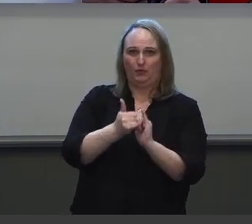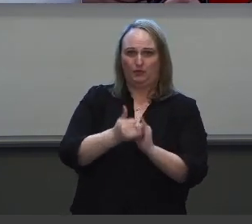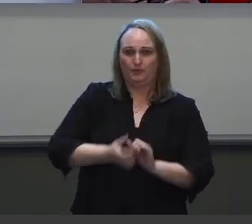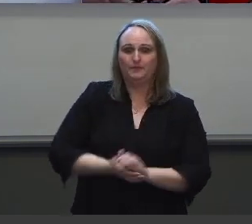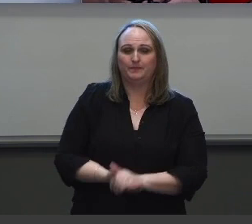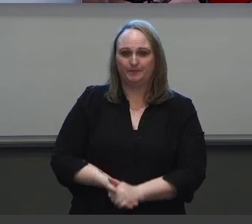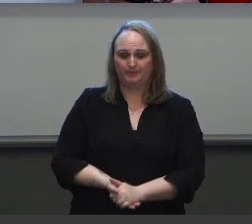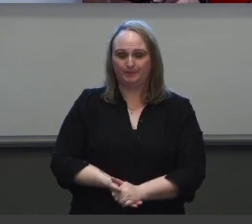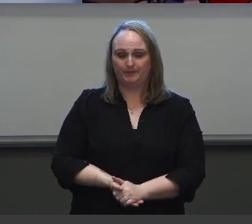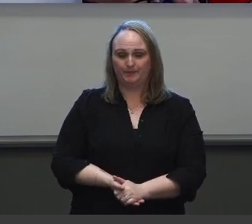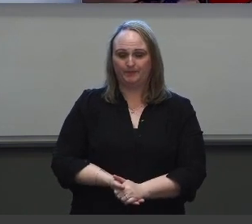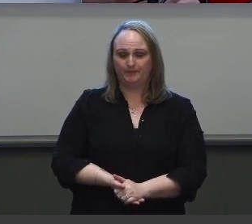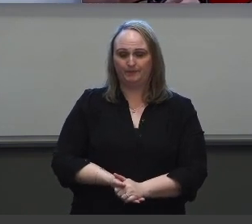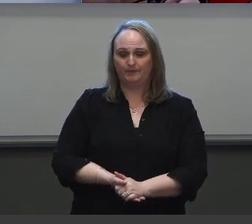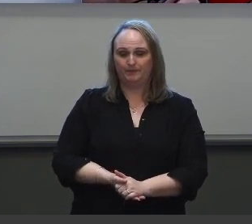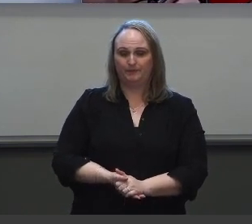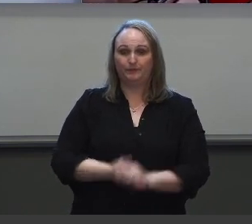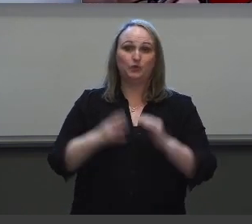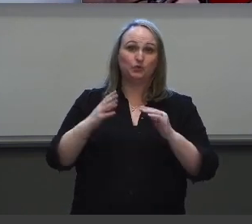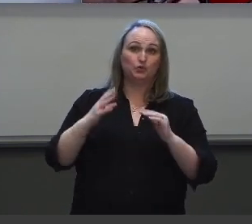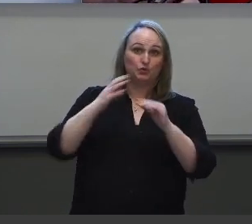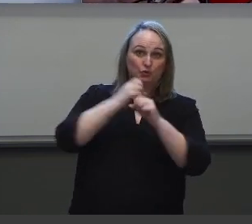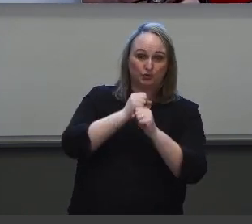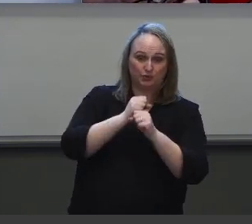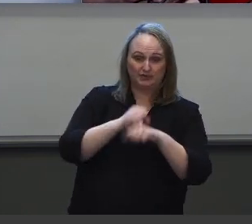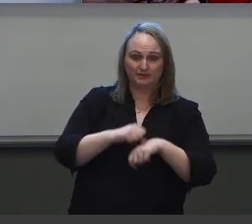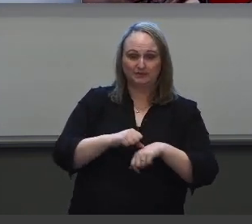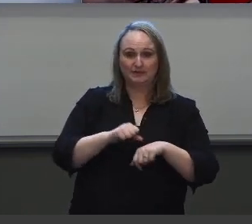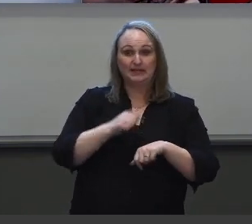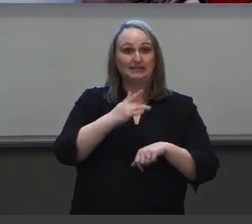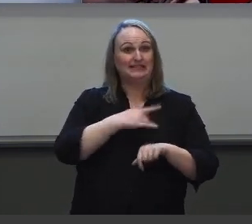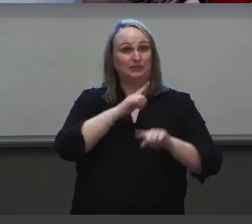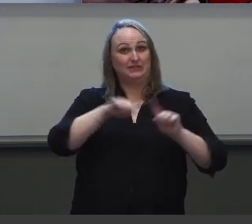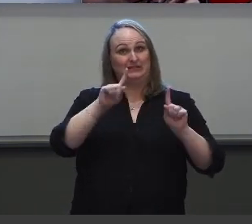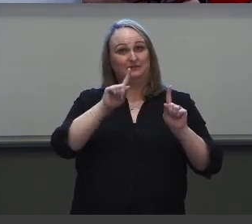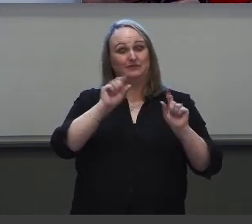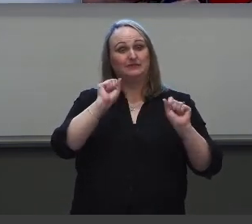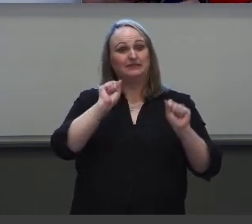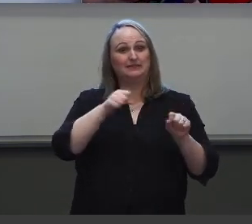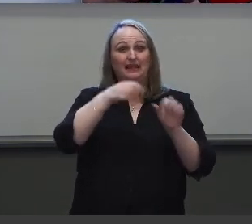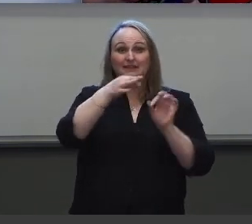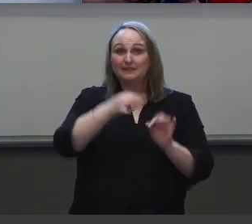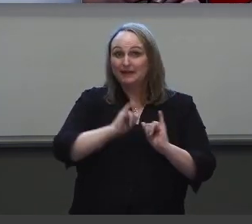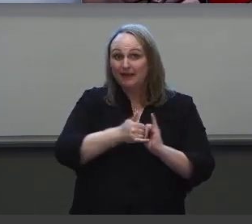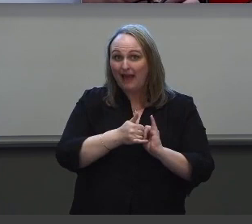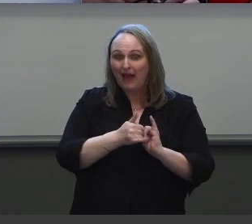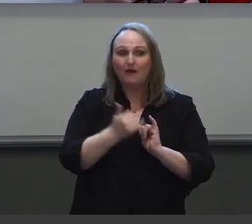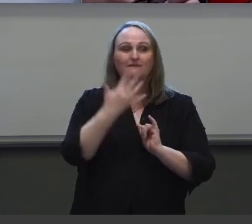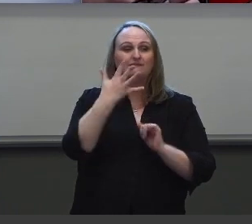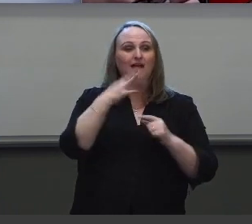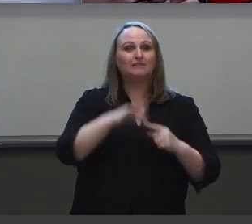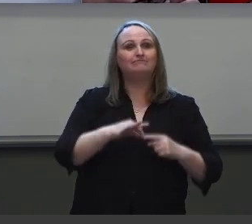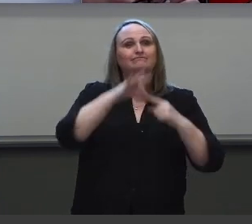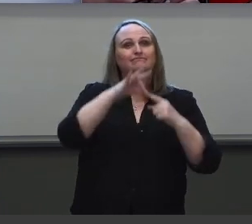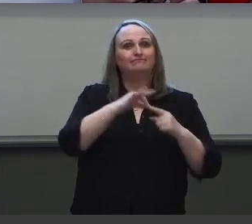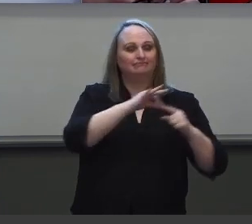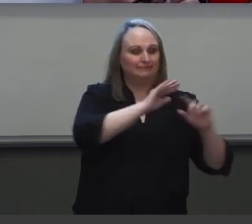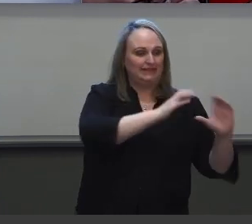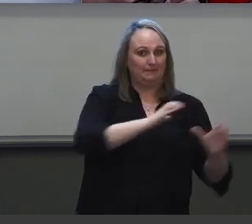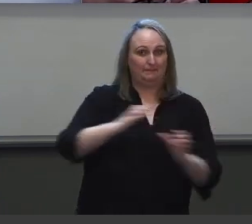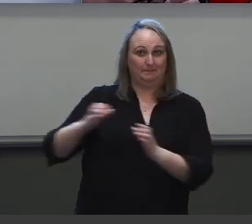So, in conclusion, this research demonstrates that sensory differences can be explained using these five unique sensory